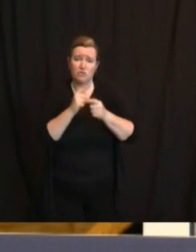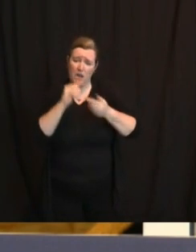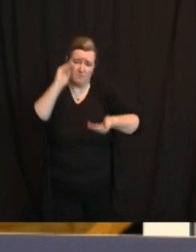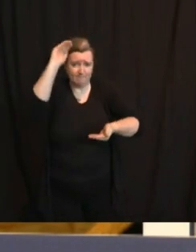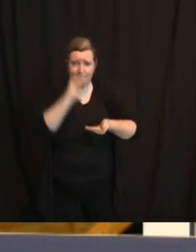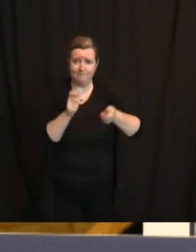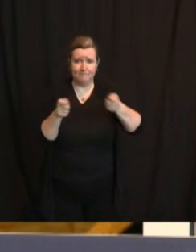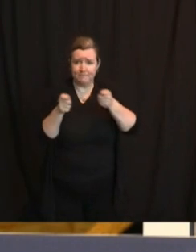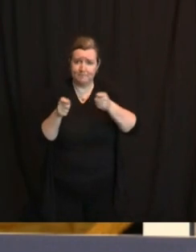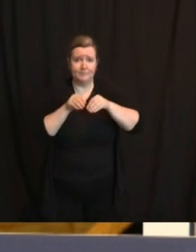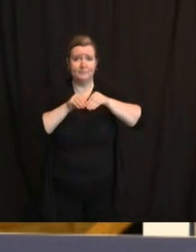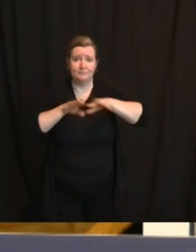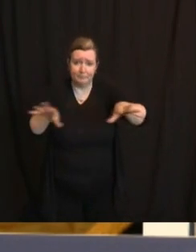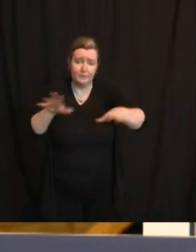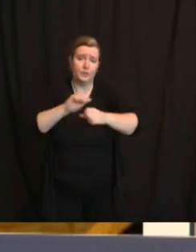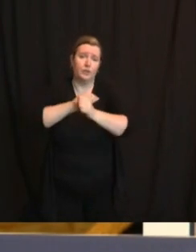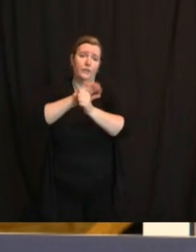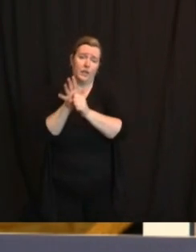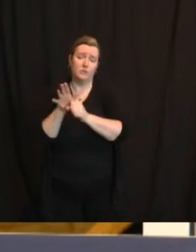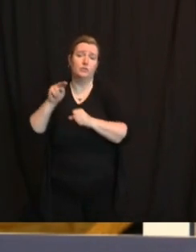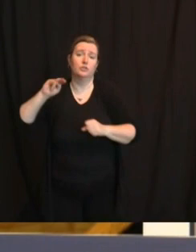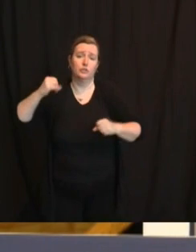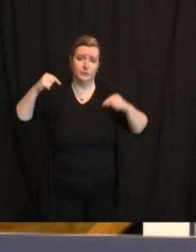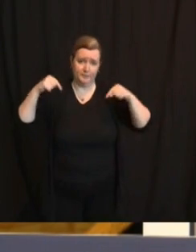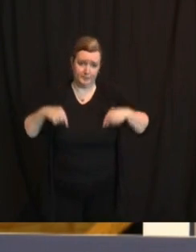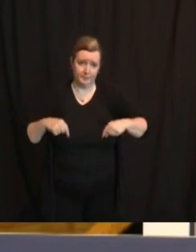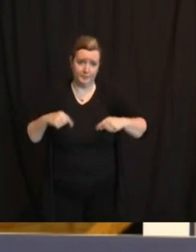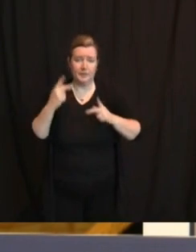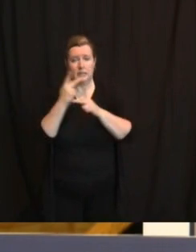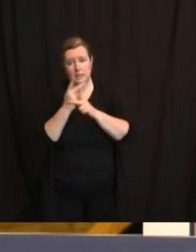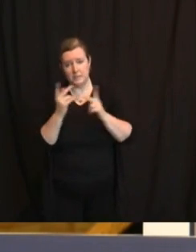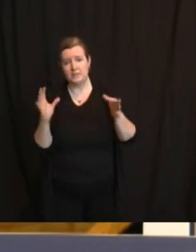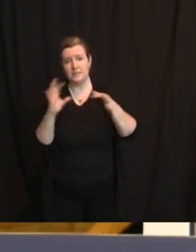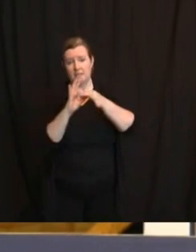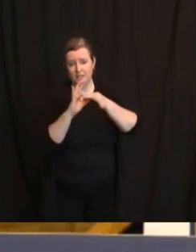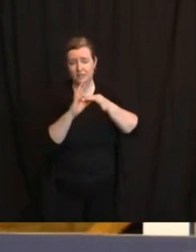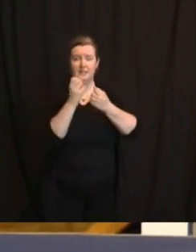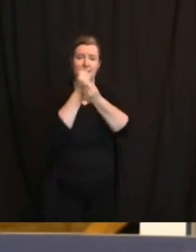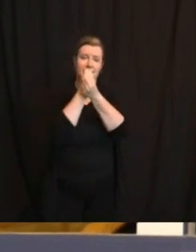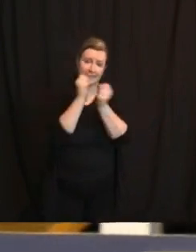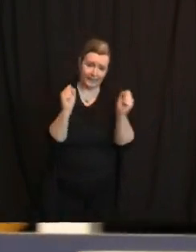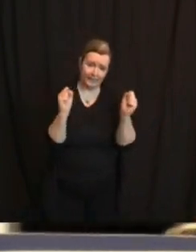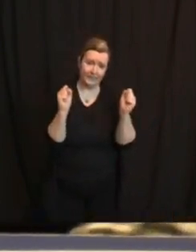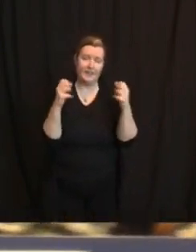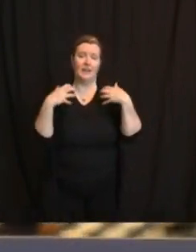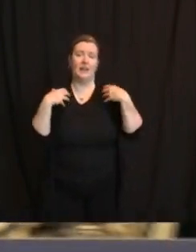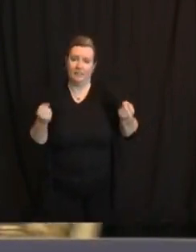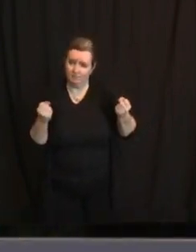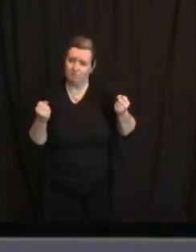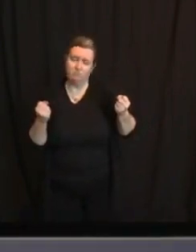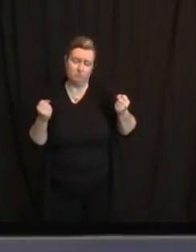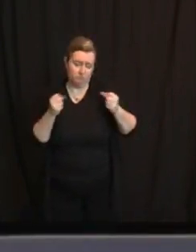this virus in our state. Stay connected, stay safe, and stay healthy. Thank you. Judy, thank you, and thank you for